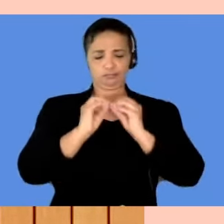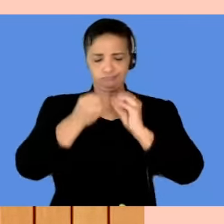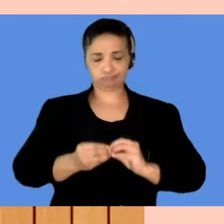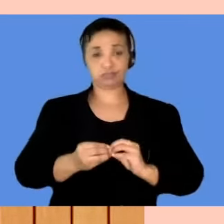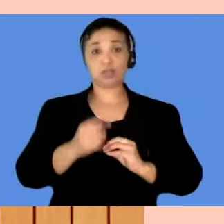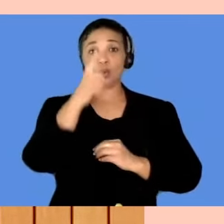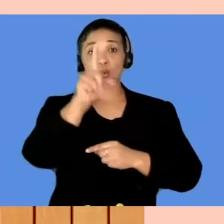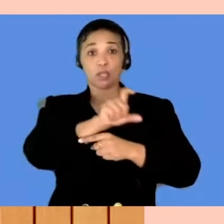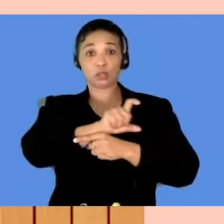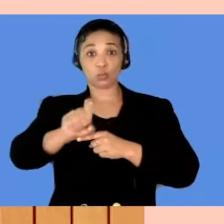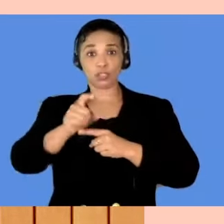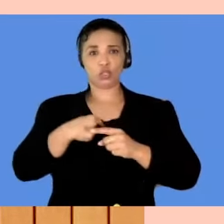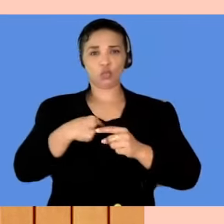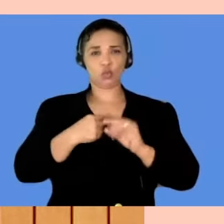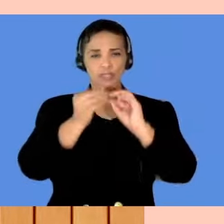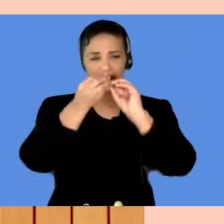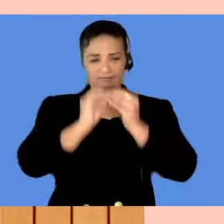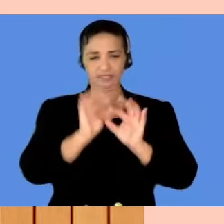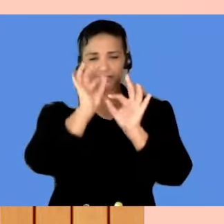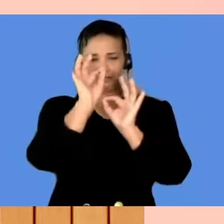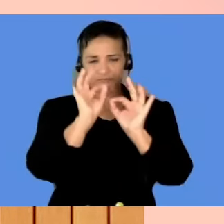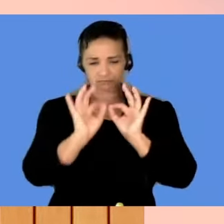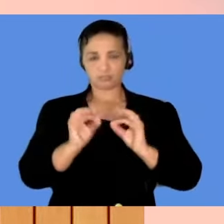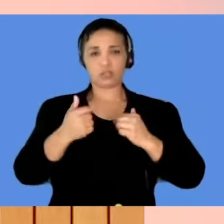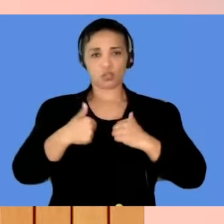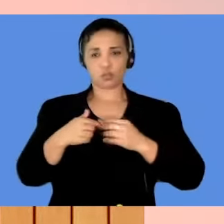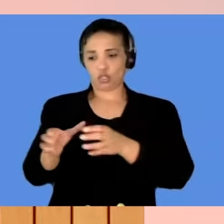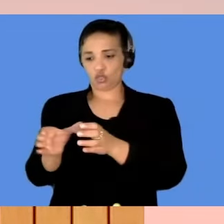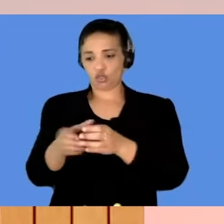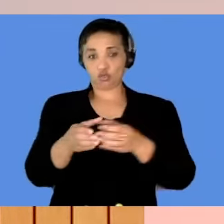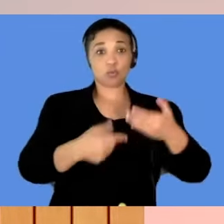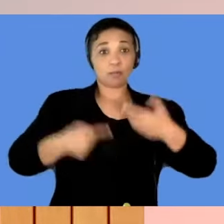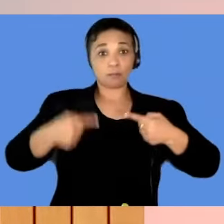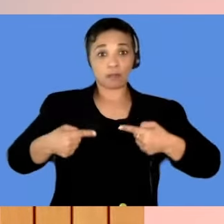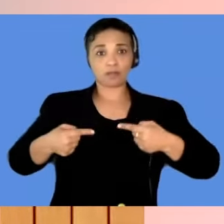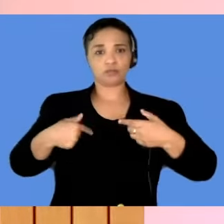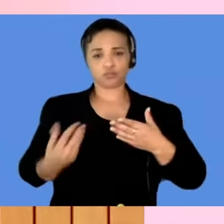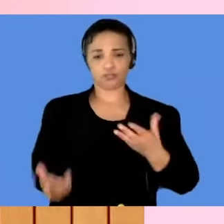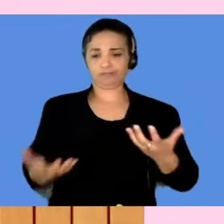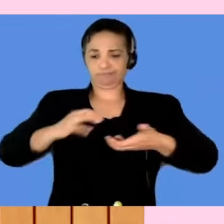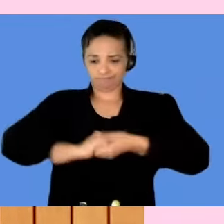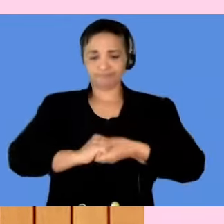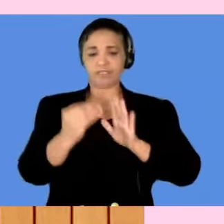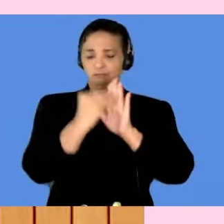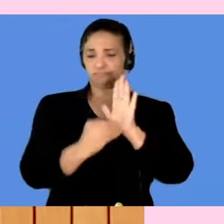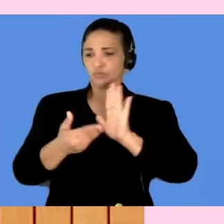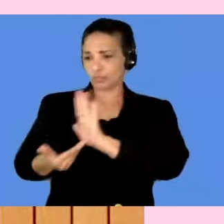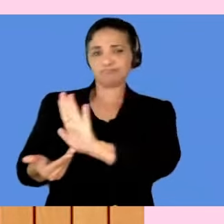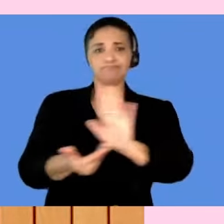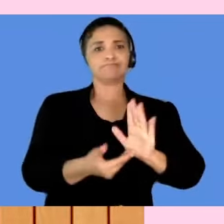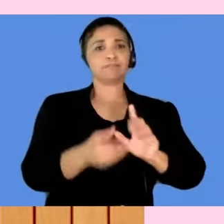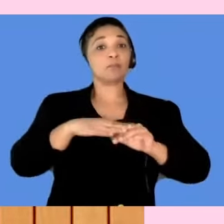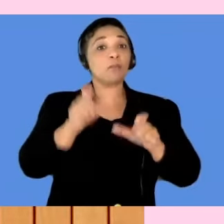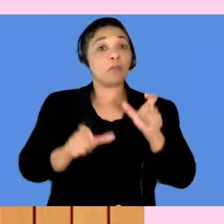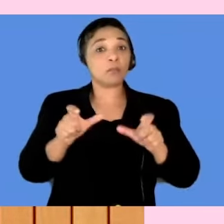with all the major political parties and mobilize more and more people. India has more than